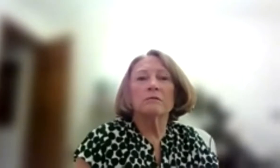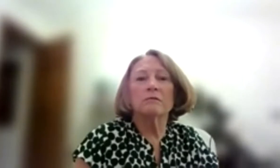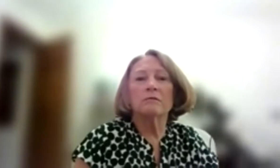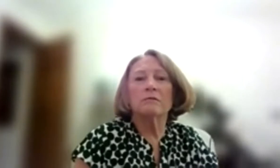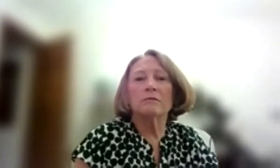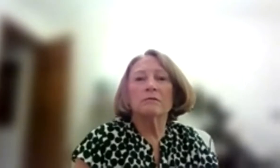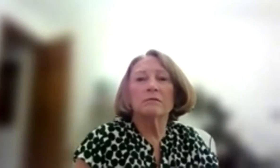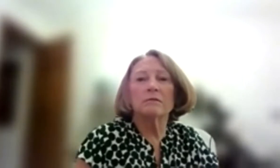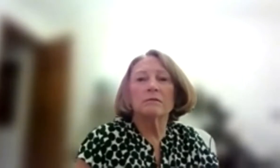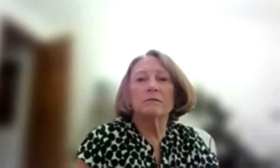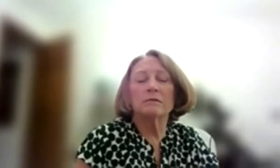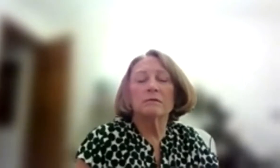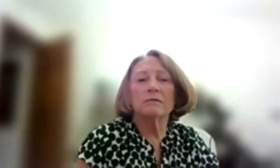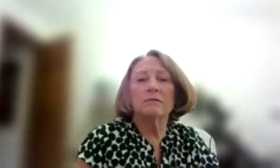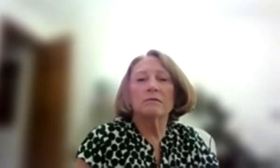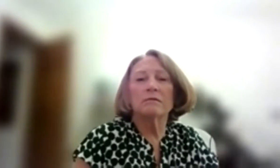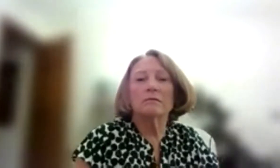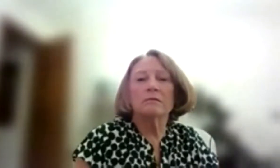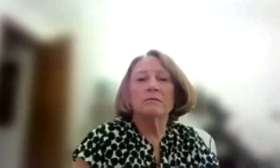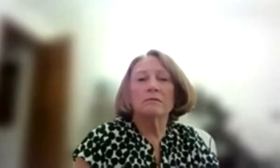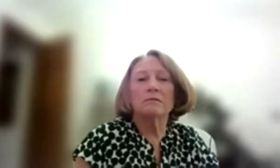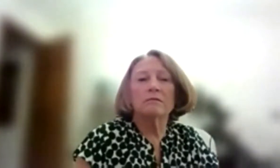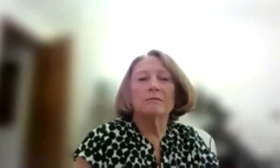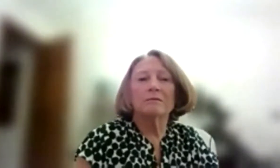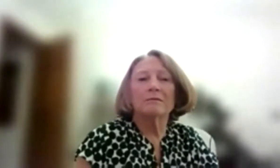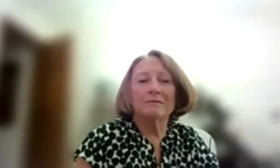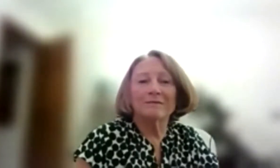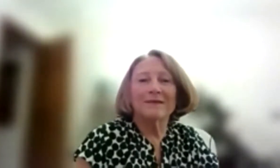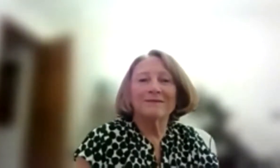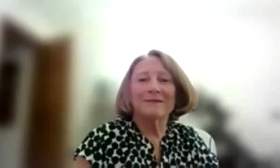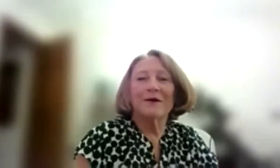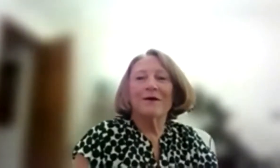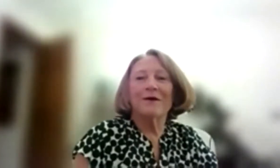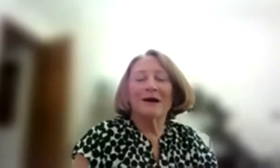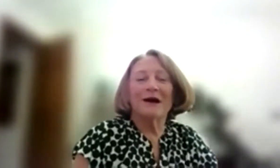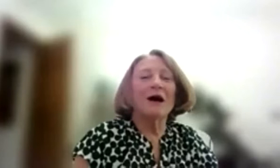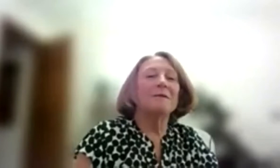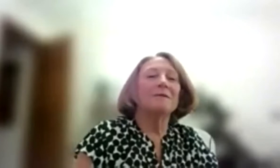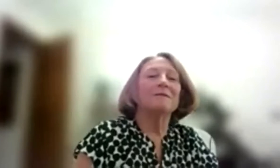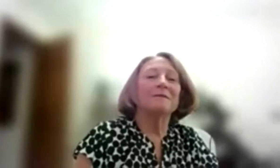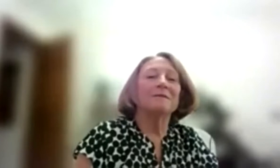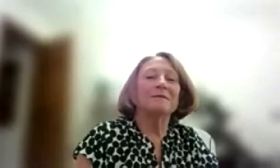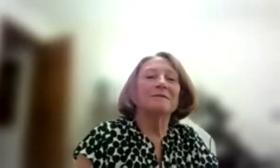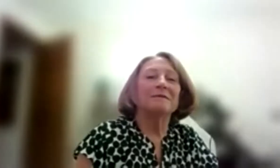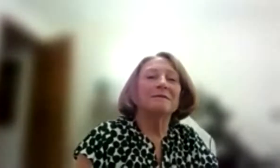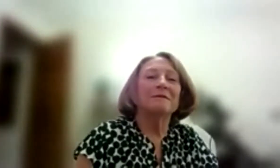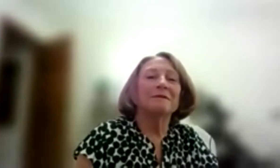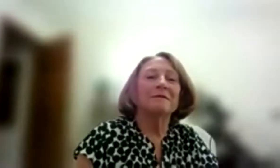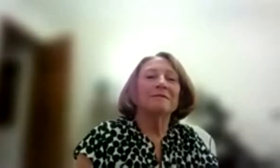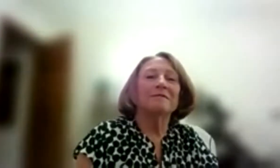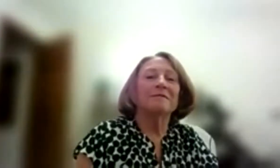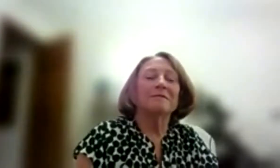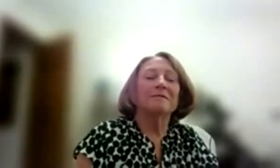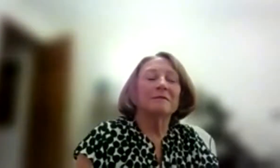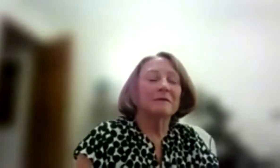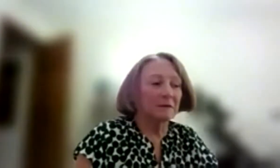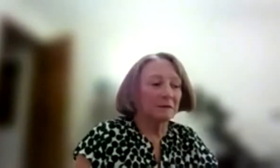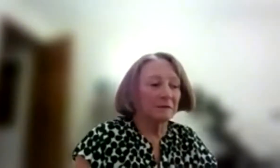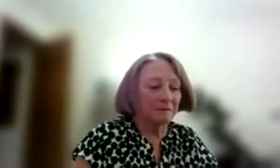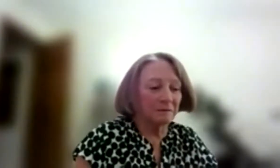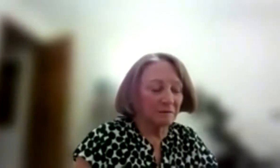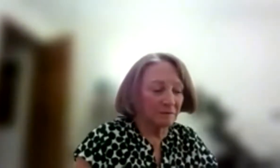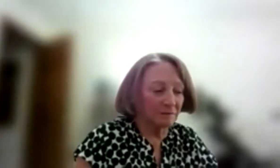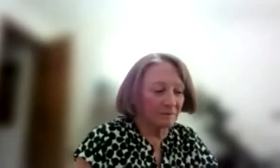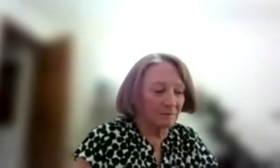live. There's not, I don't know. Anyways, I just think the budget priority shouldn't be